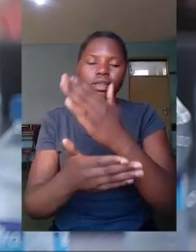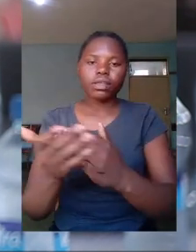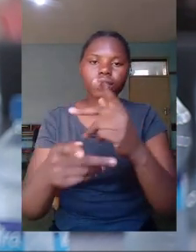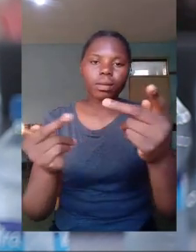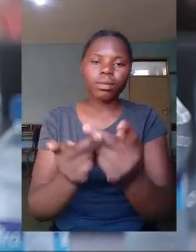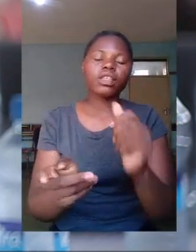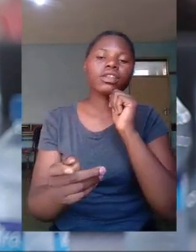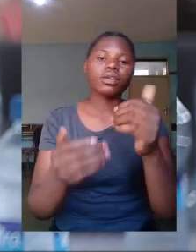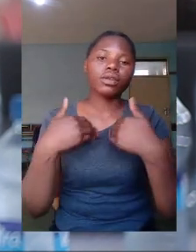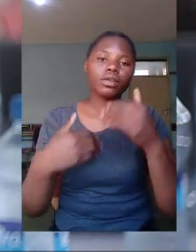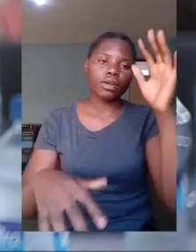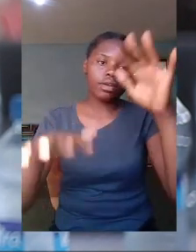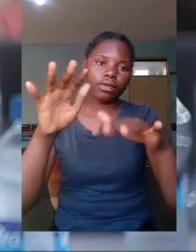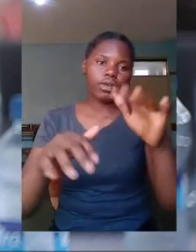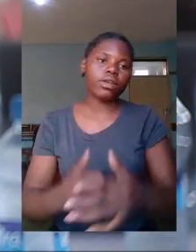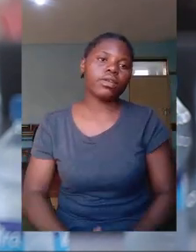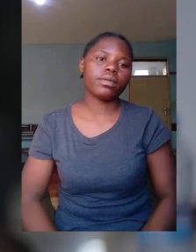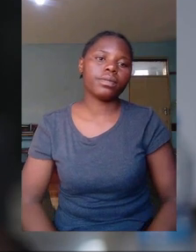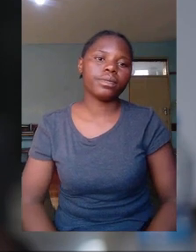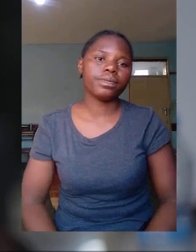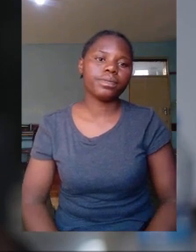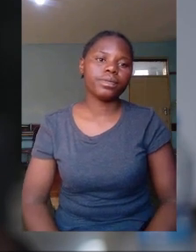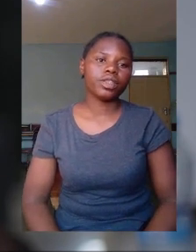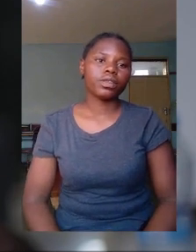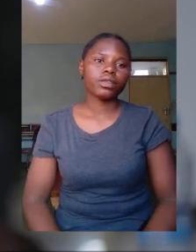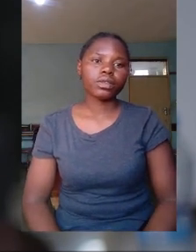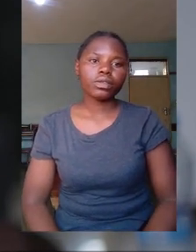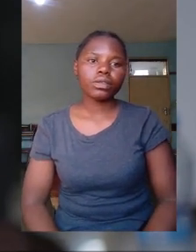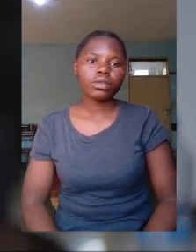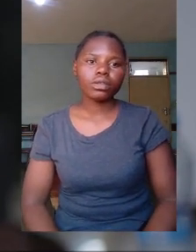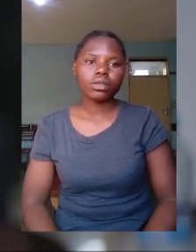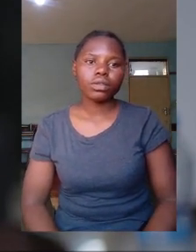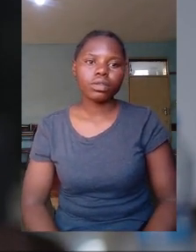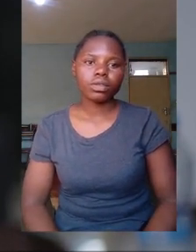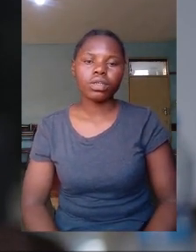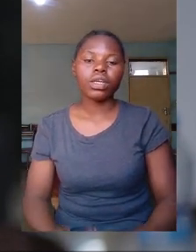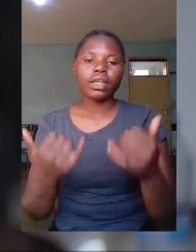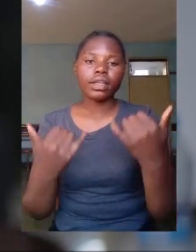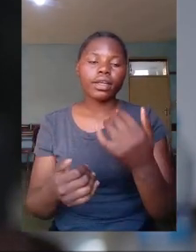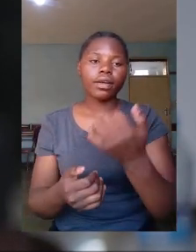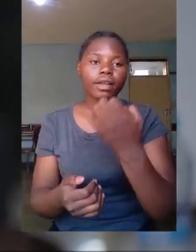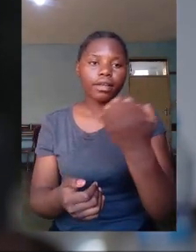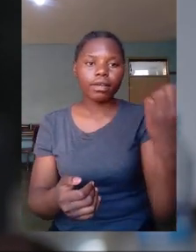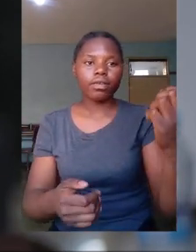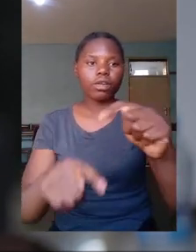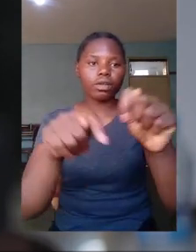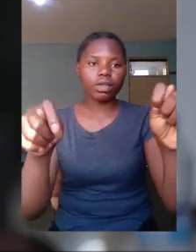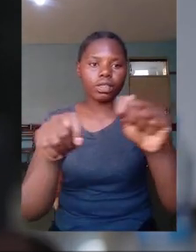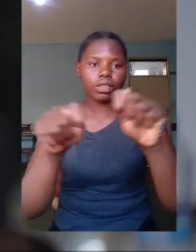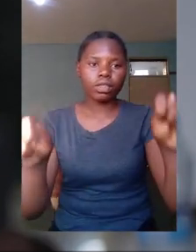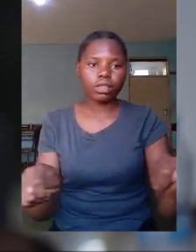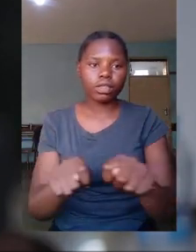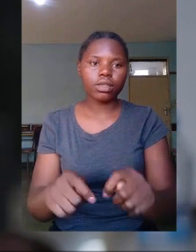impact to people, life and property. So this is the evaluation table, and here is where we take the nowcast